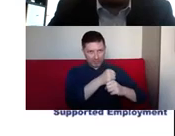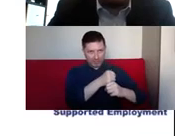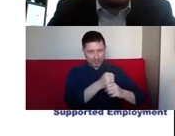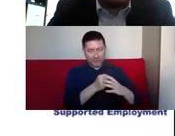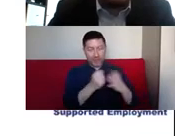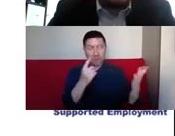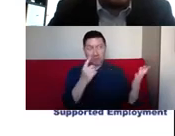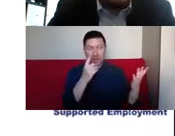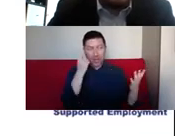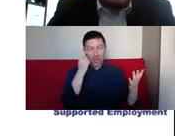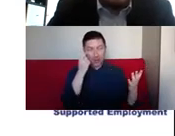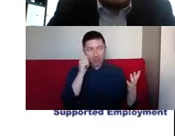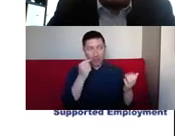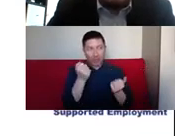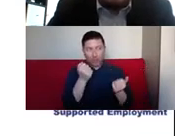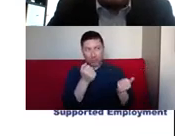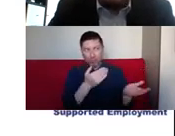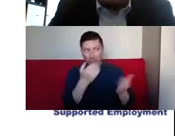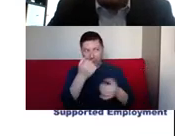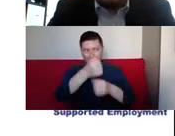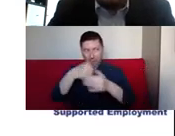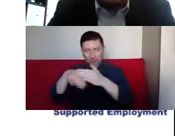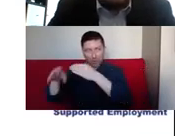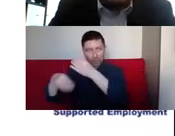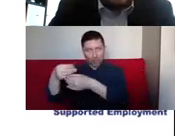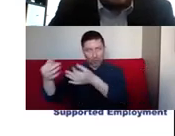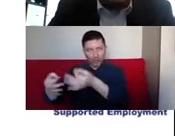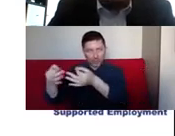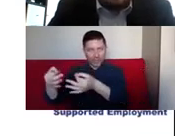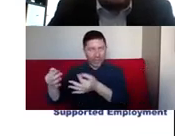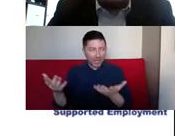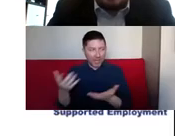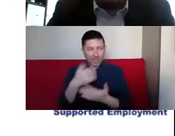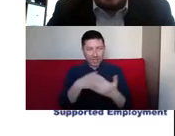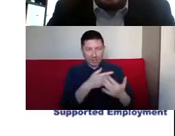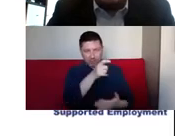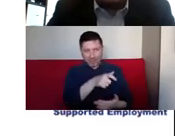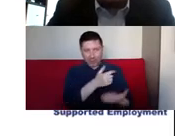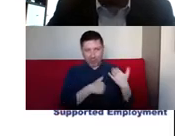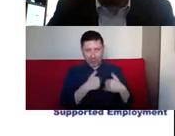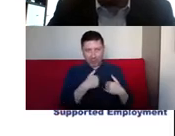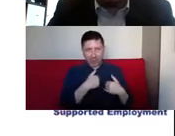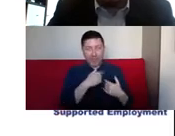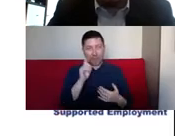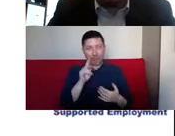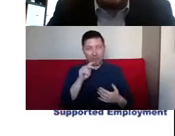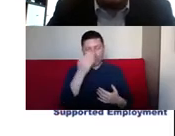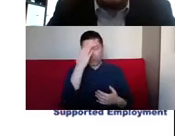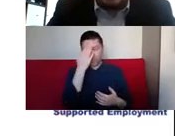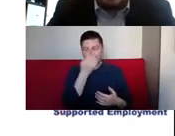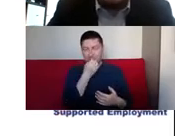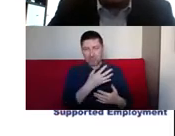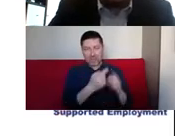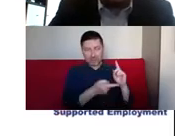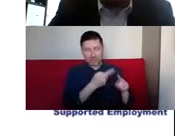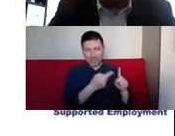service provision. In order to get an idea on how to find the right balance, supported employment